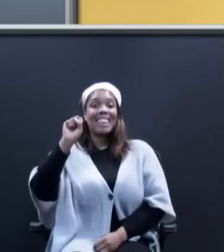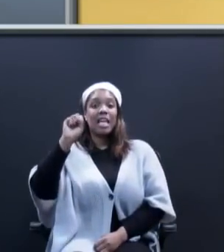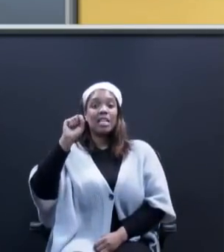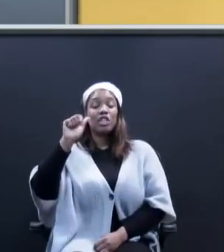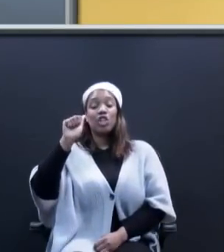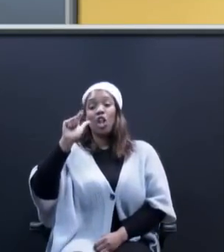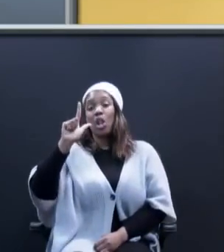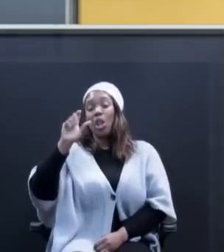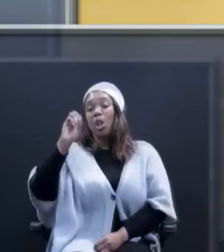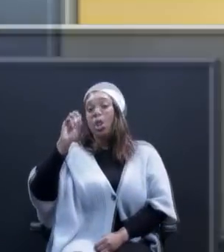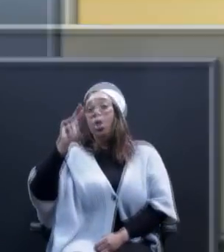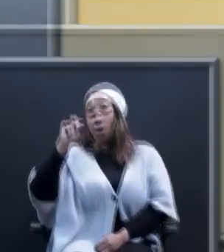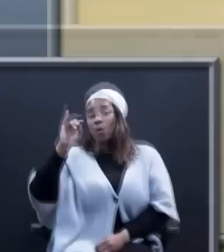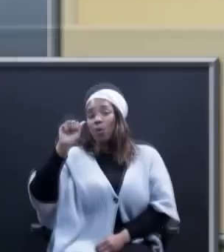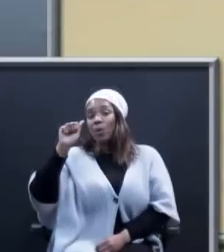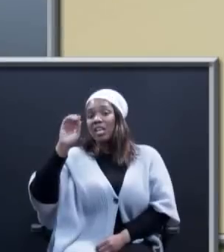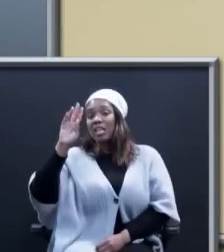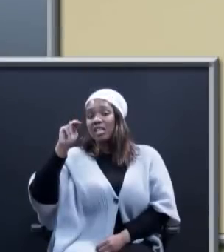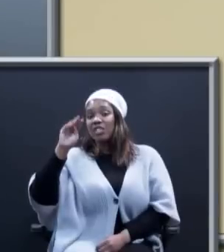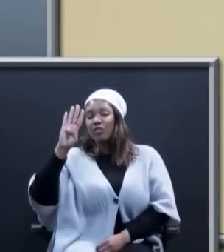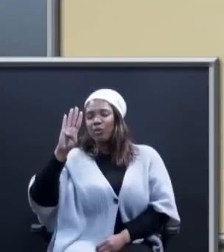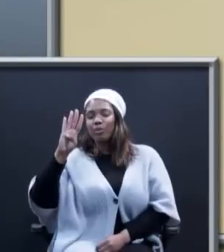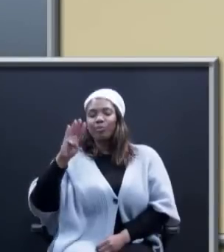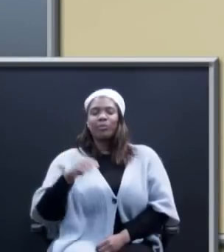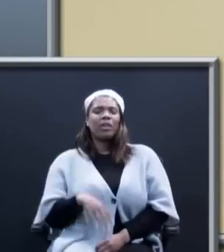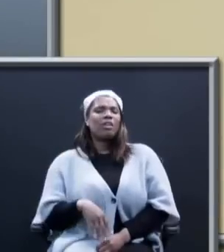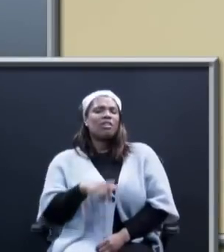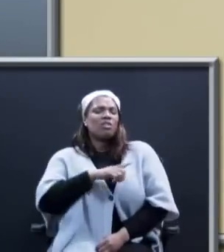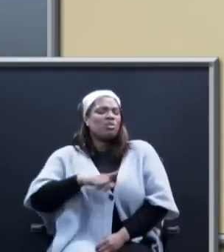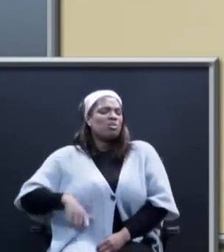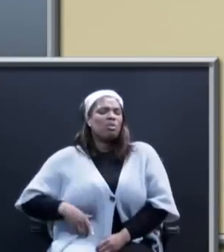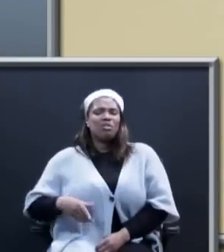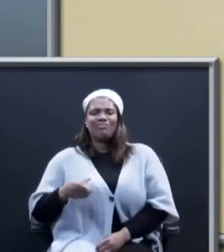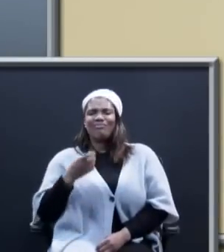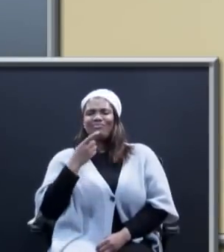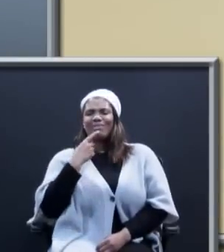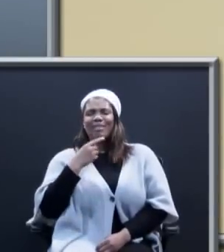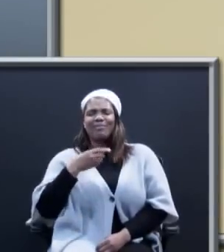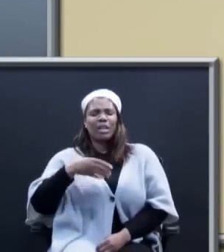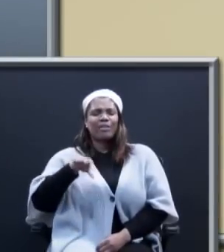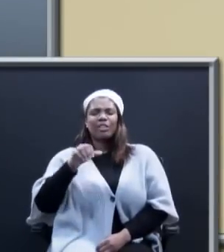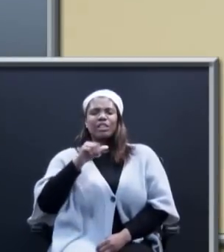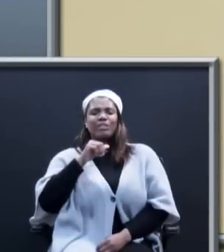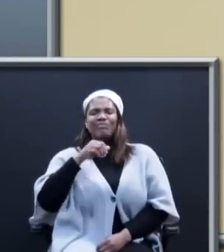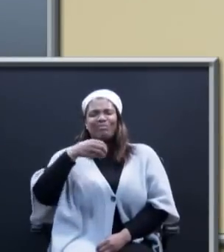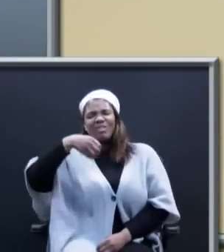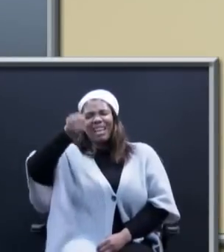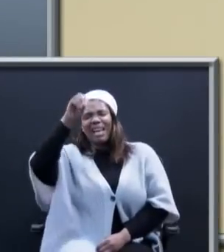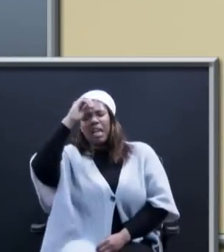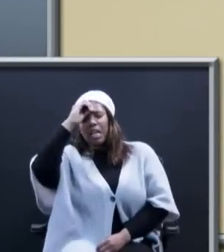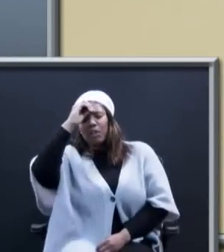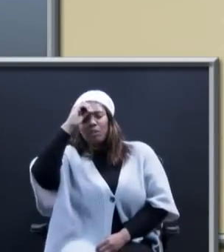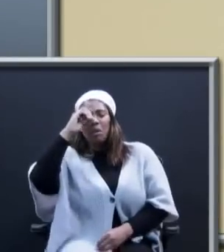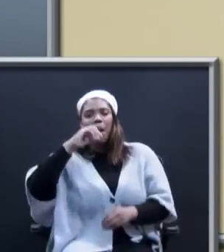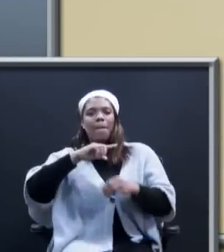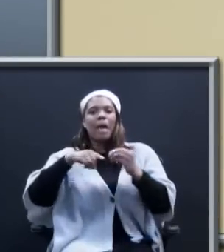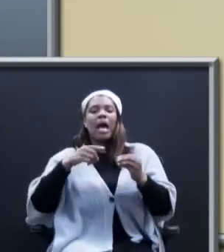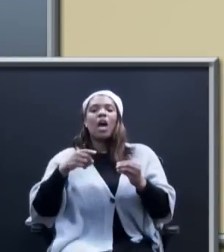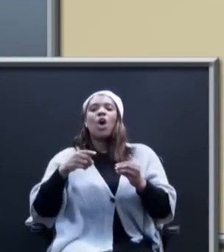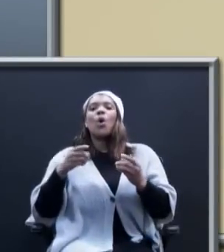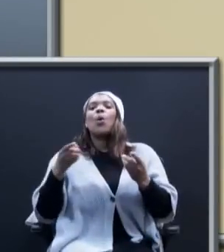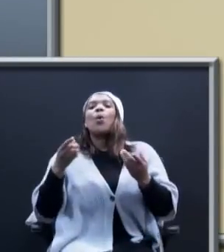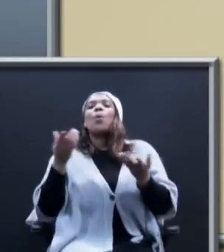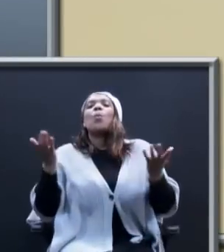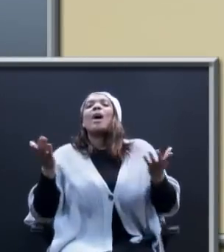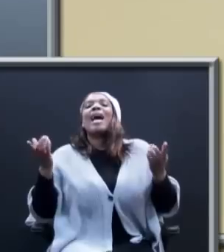Okay, go ahead. But I would not have you to be ignorant, brethren, concerning them which are asleep, that ye sorrow not, even